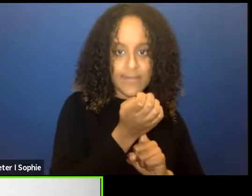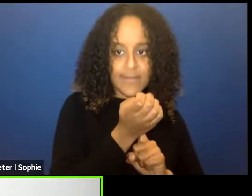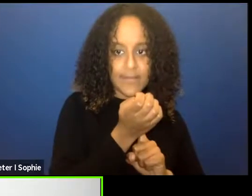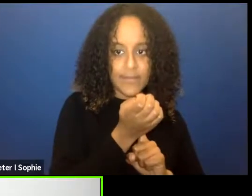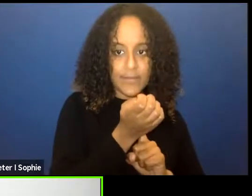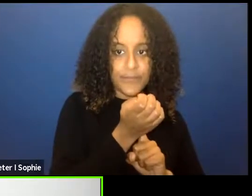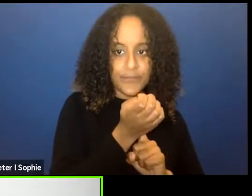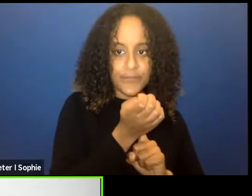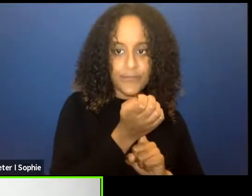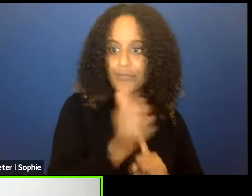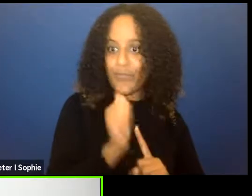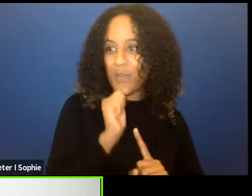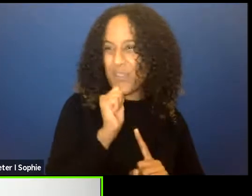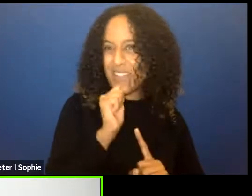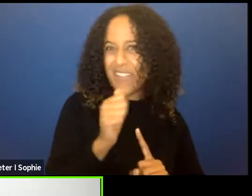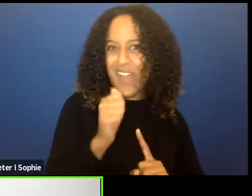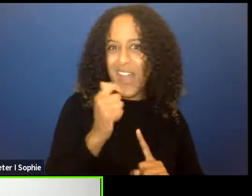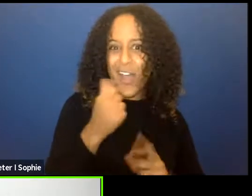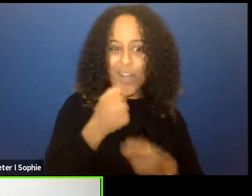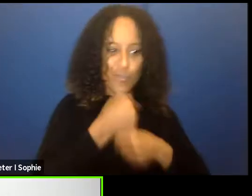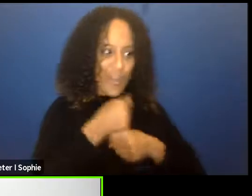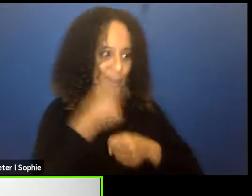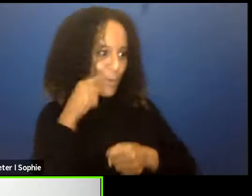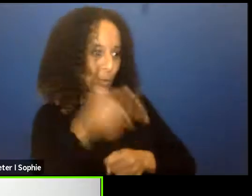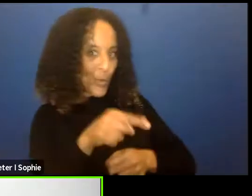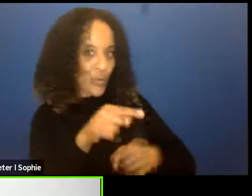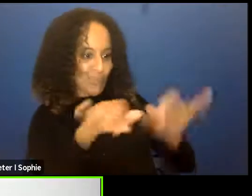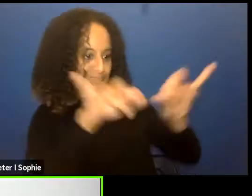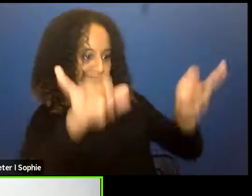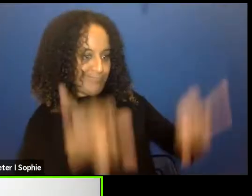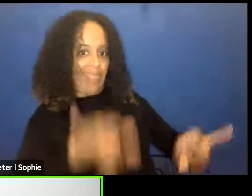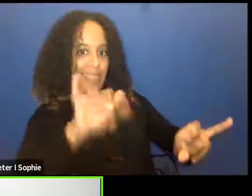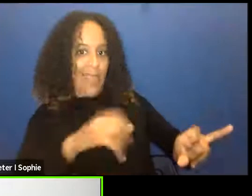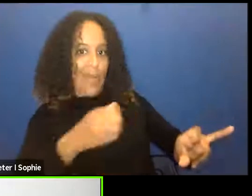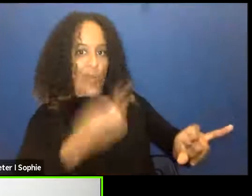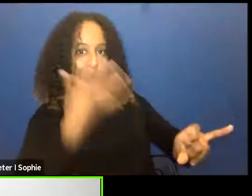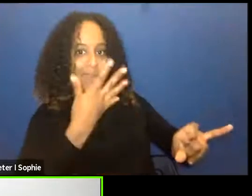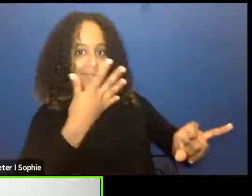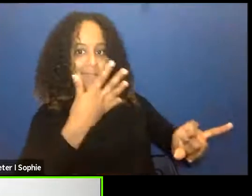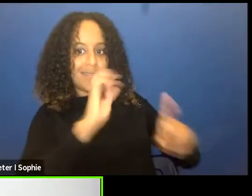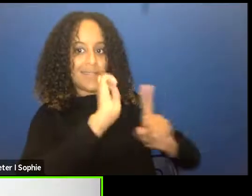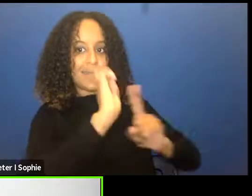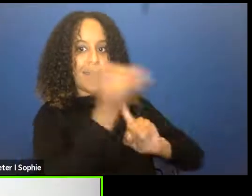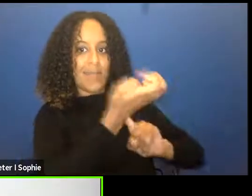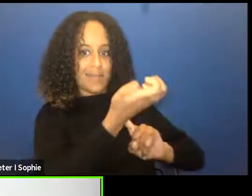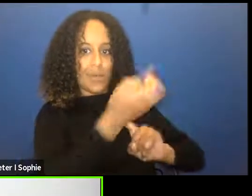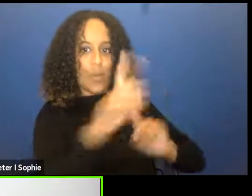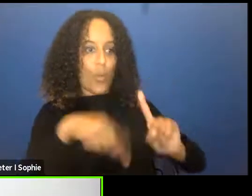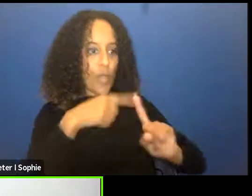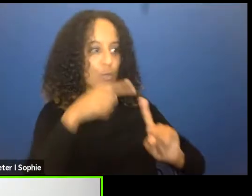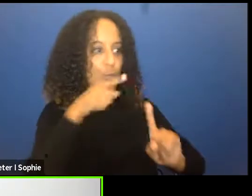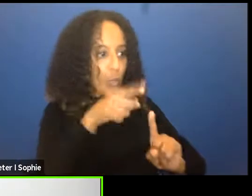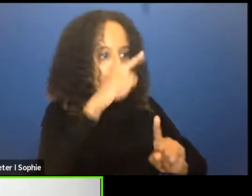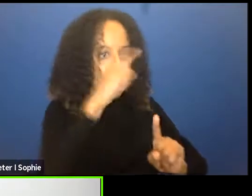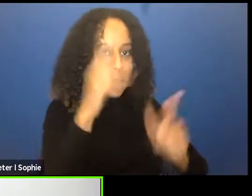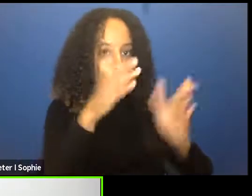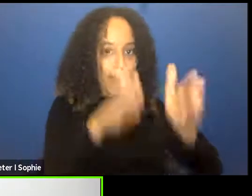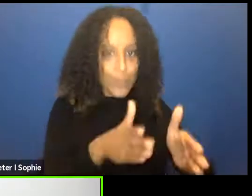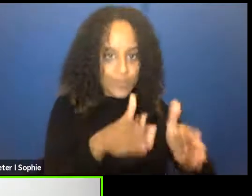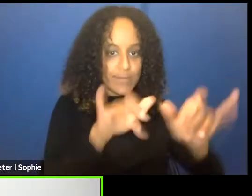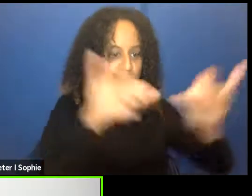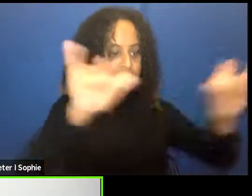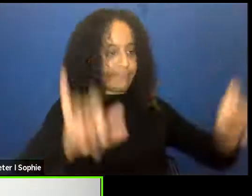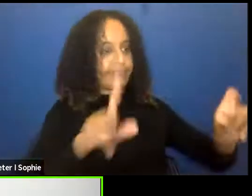that was not necessarily created for you, right? That space, that white spaces when you're Black, for instance, and